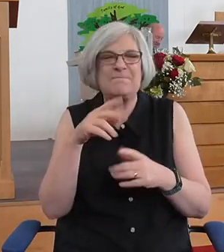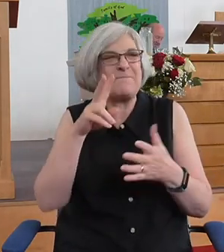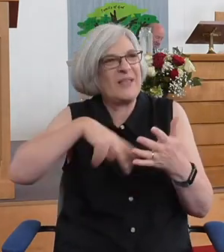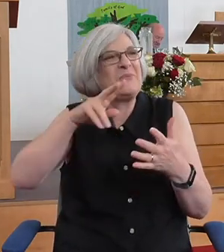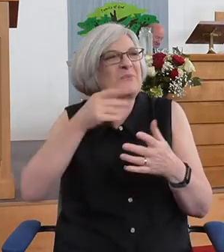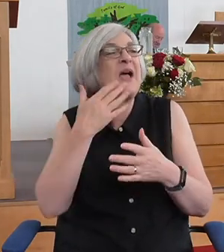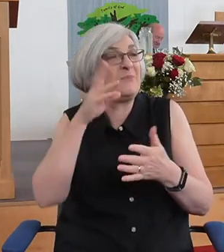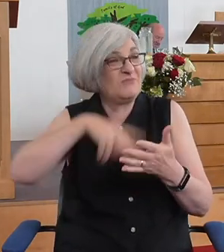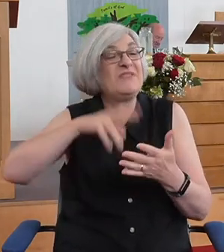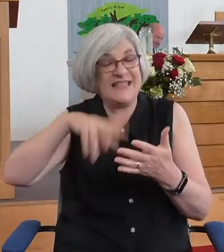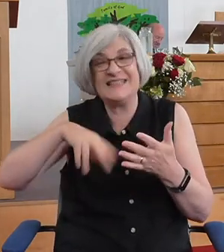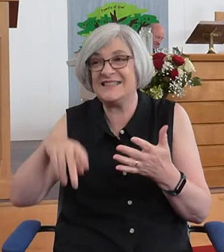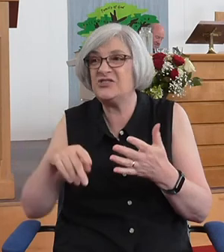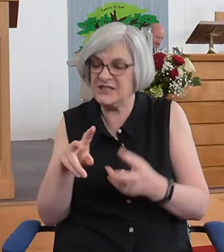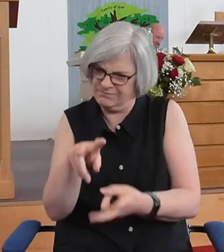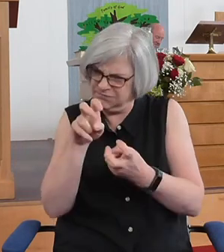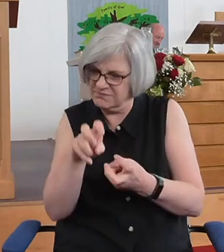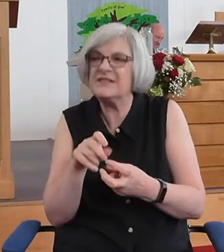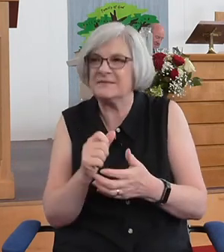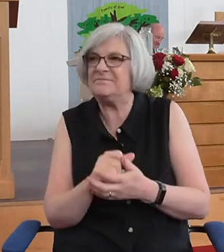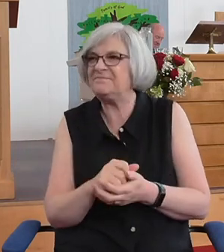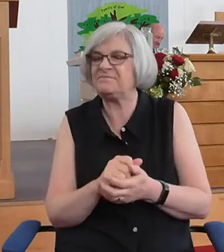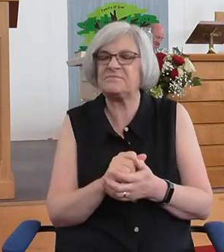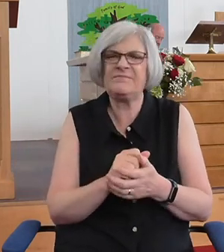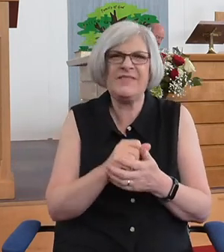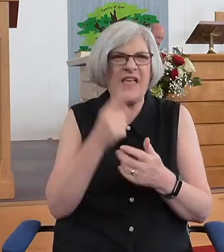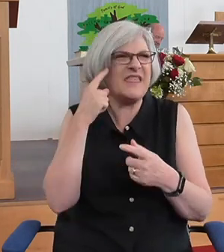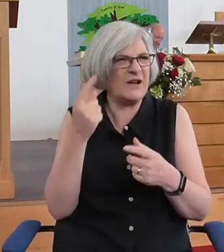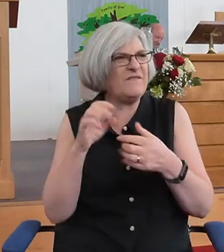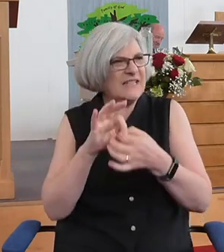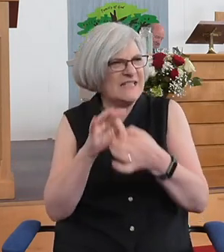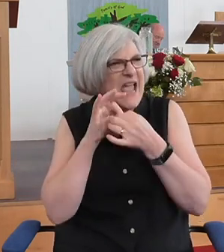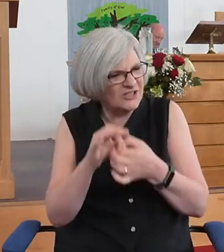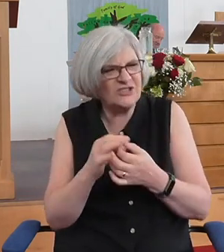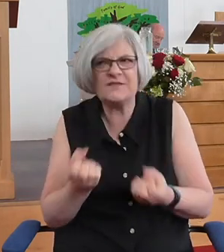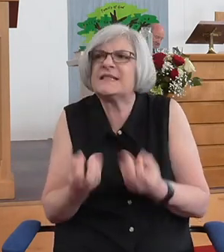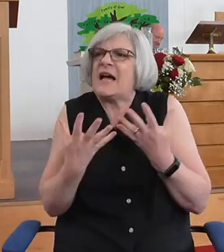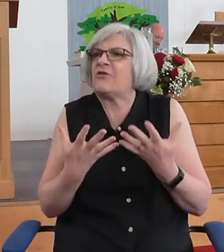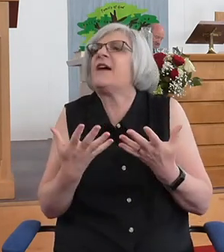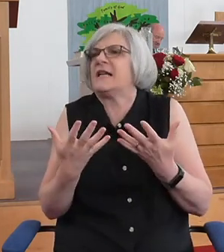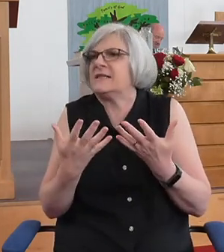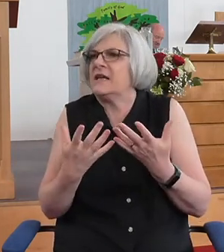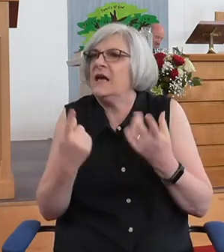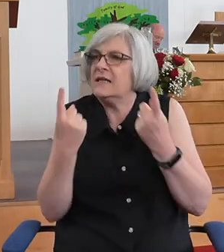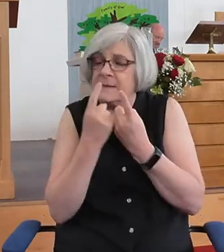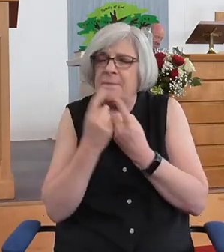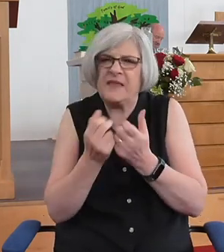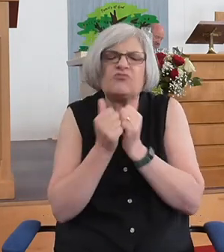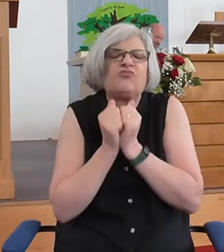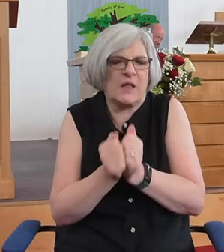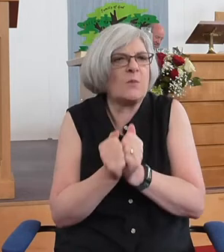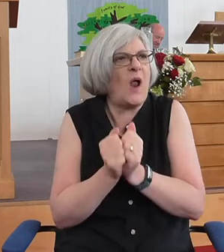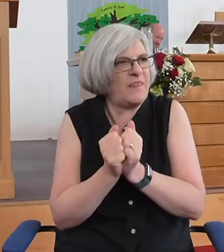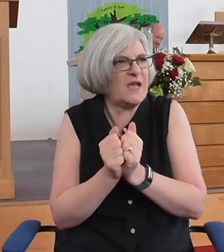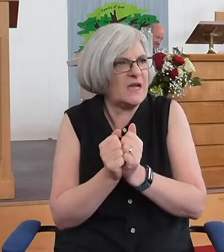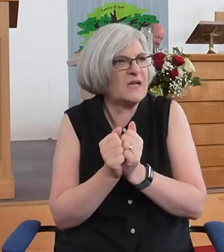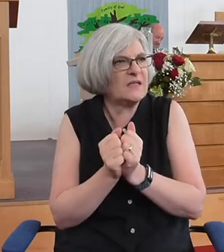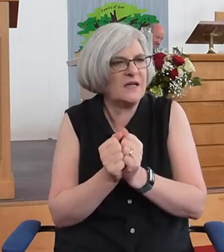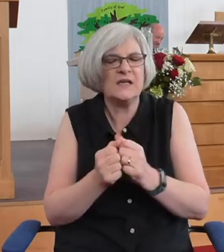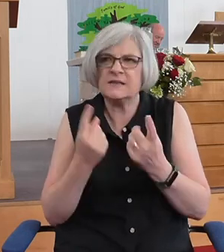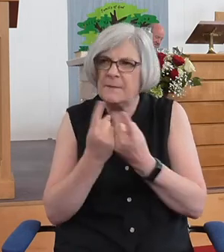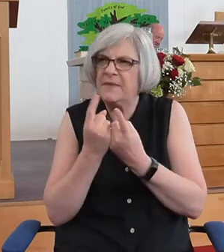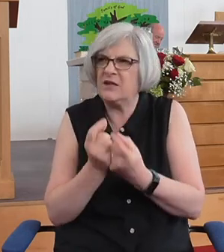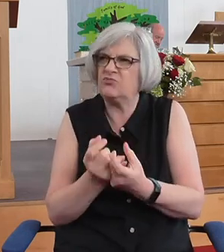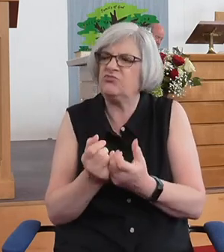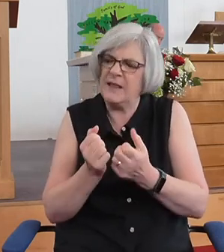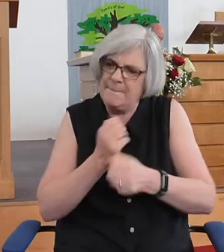these little lambs and think of the connection and think of sacrifice being something that is attached to you, means something to you, and